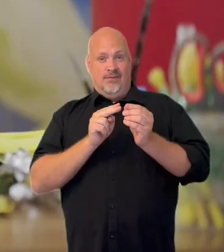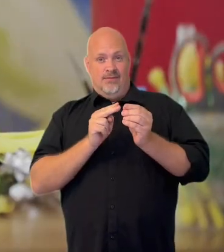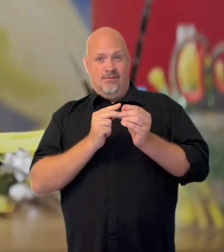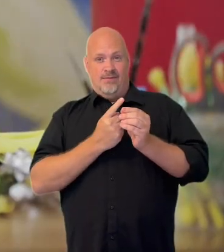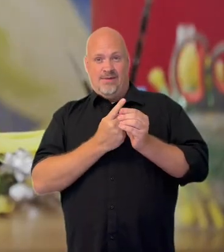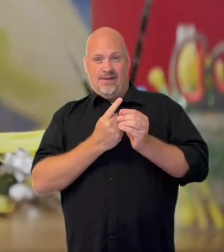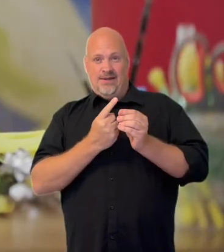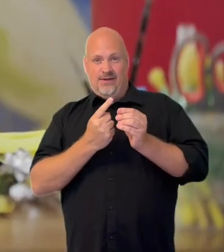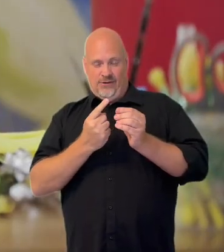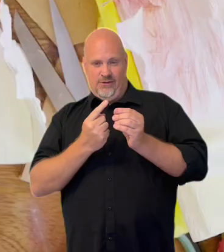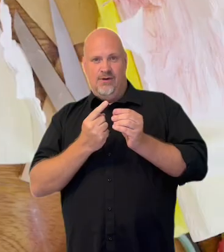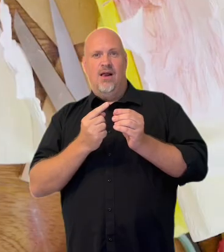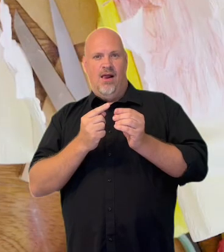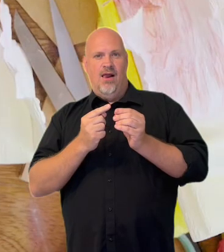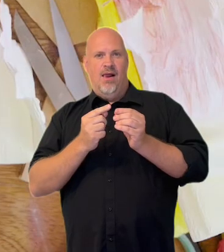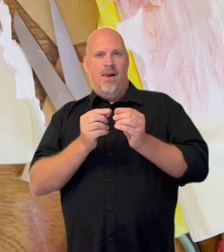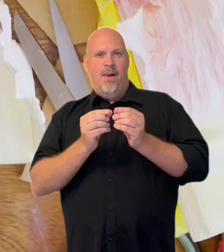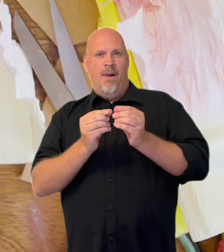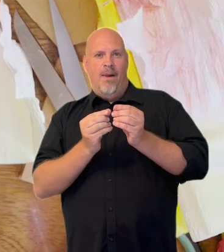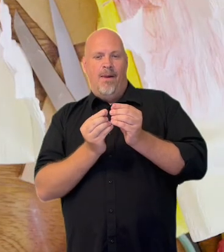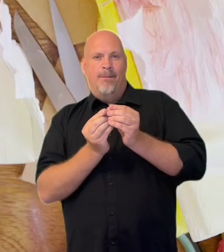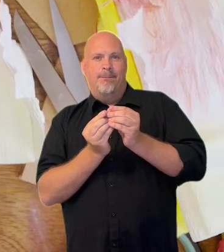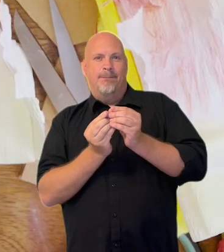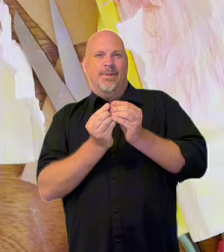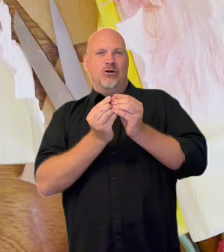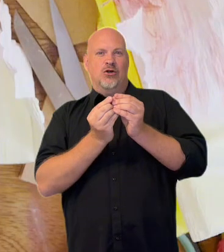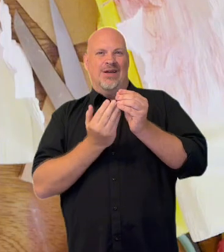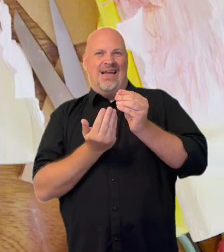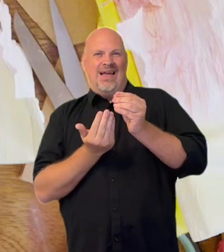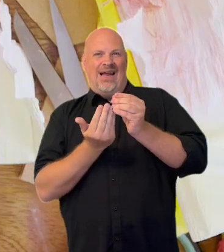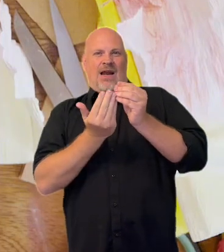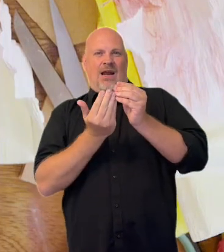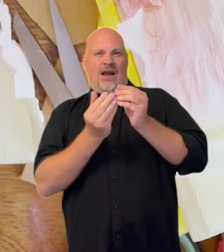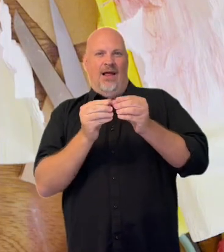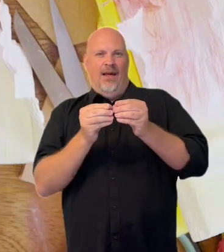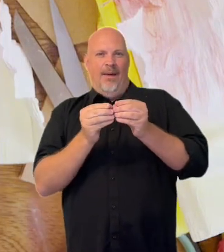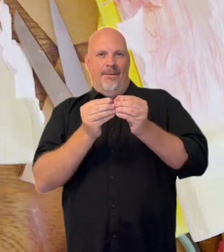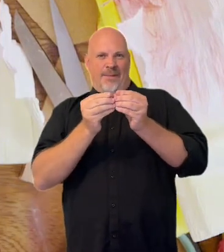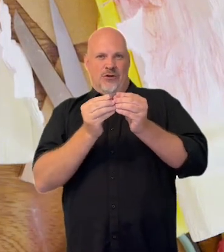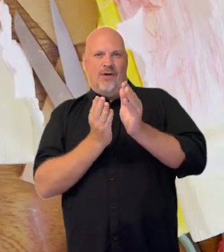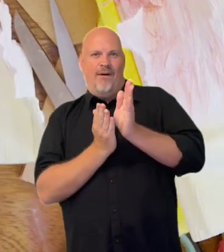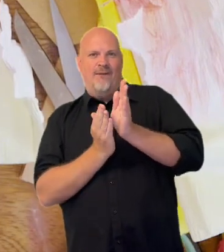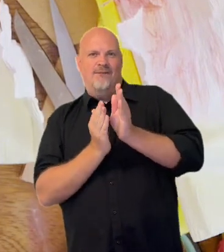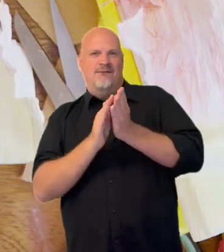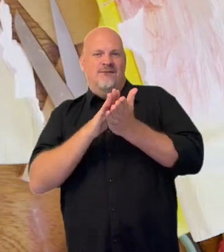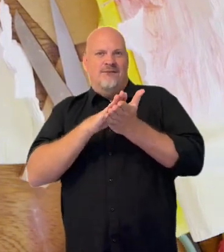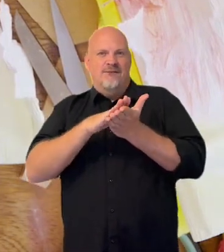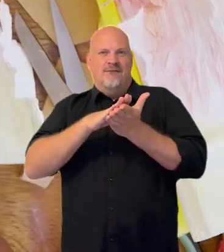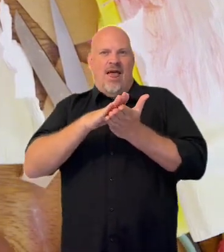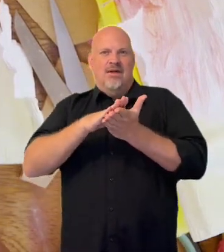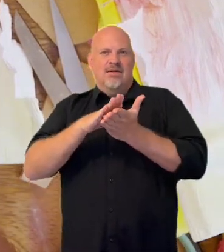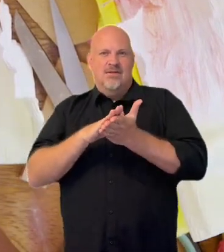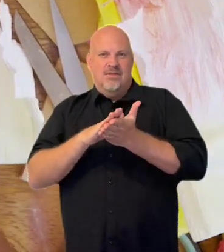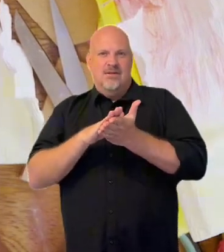it's a pinch together and then a pinch to flatten.